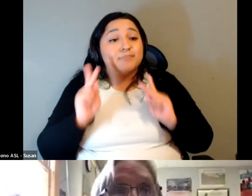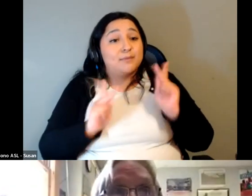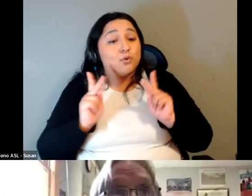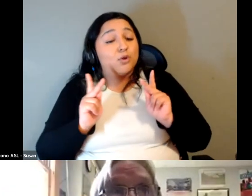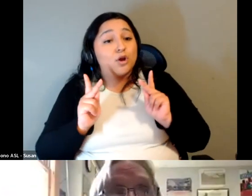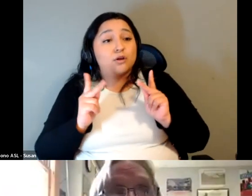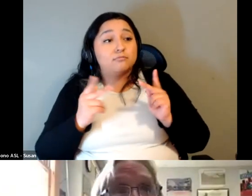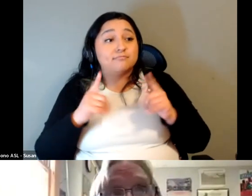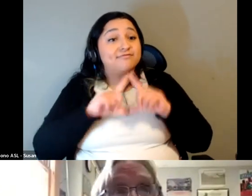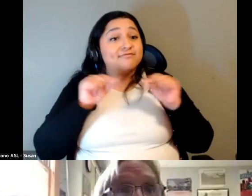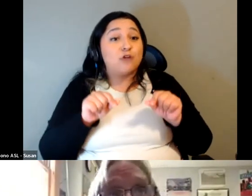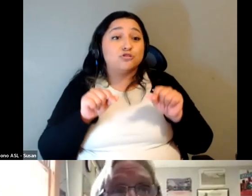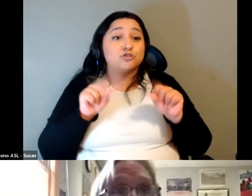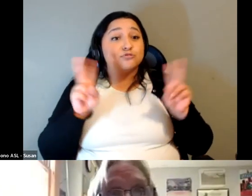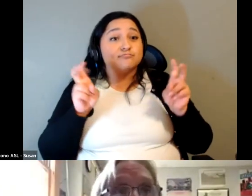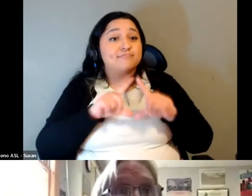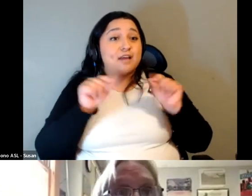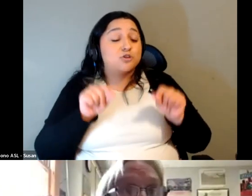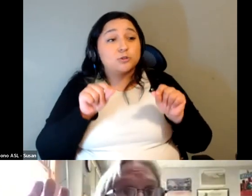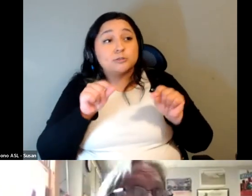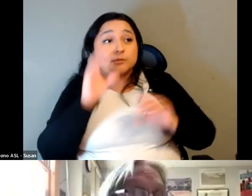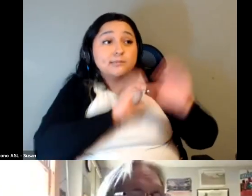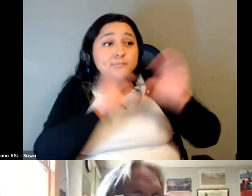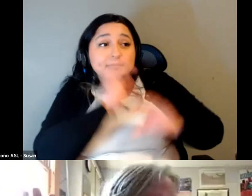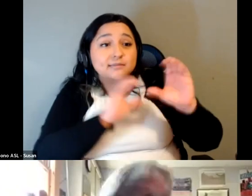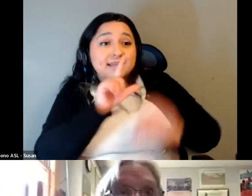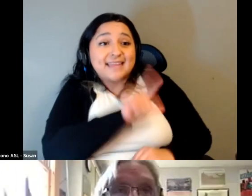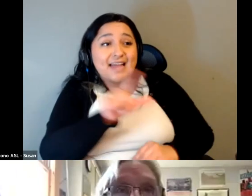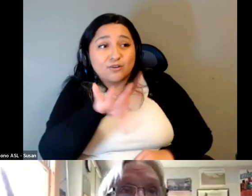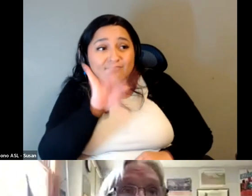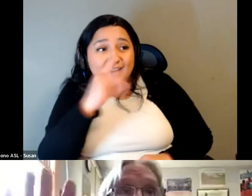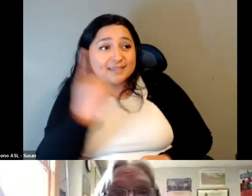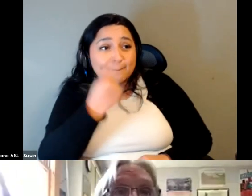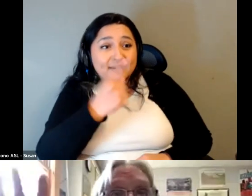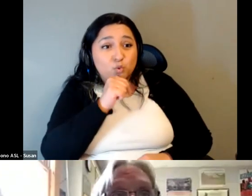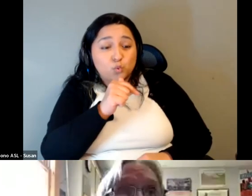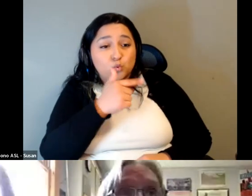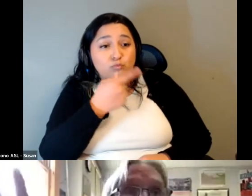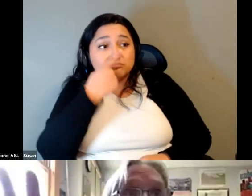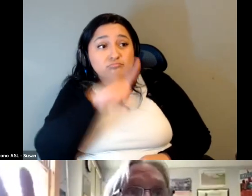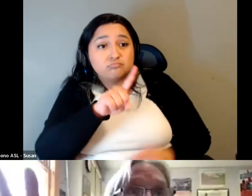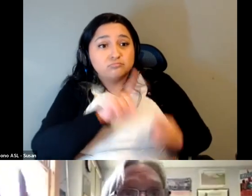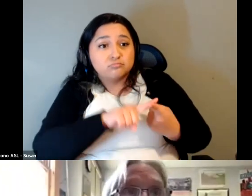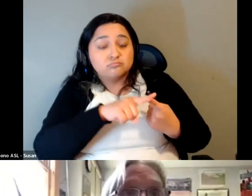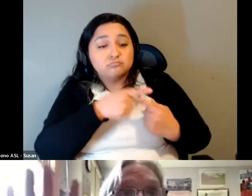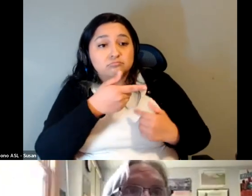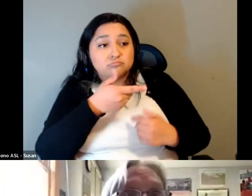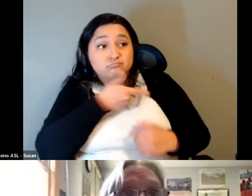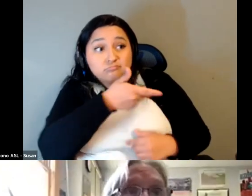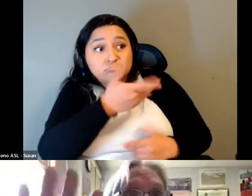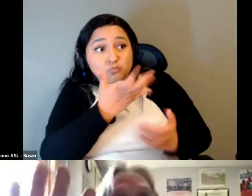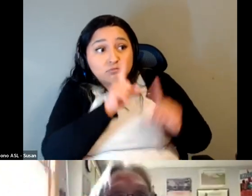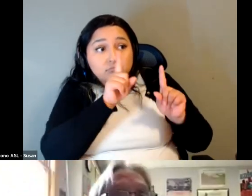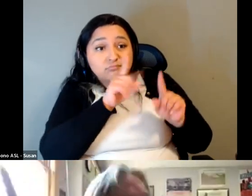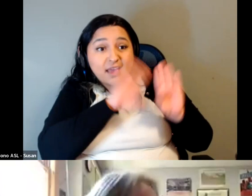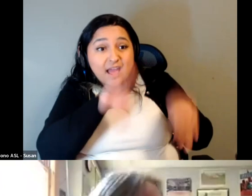these vouchers. They have 4 months to find a landlord because, you know, racism and classism don't exist in America anymore,